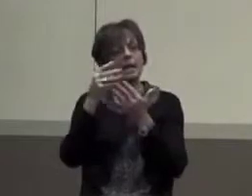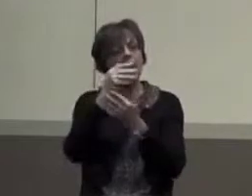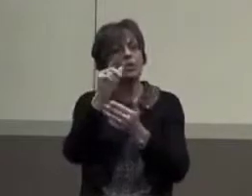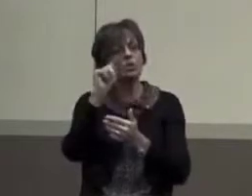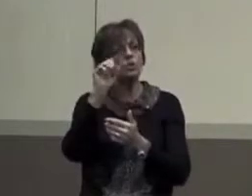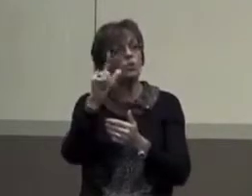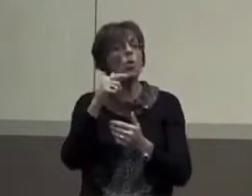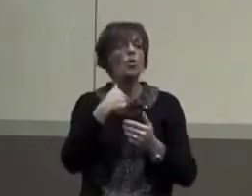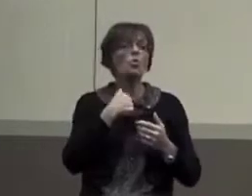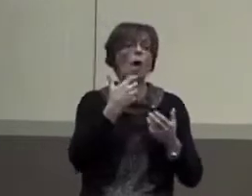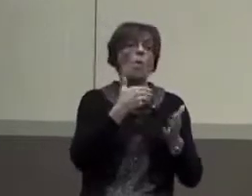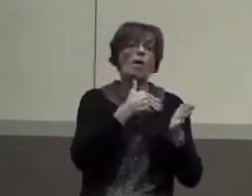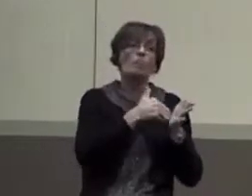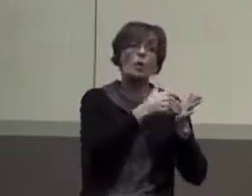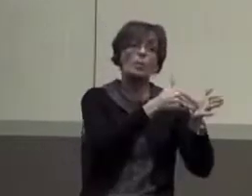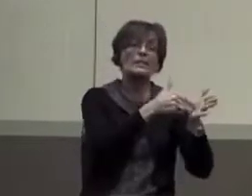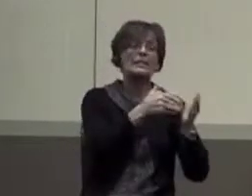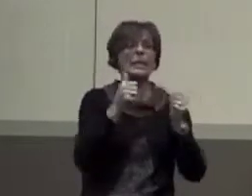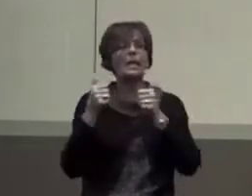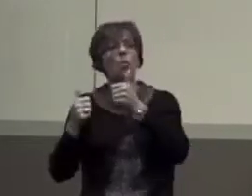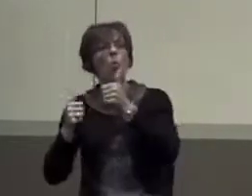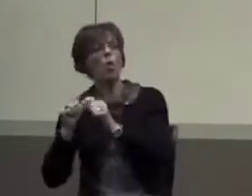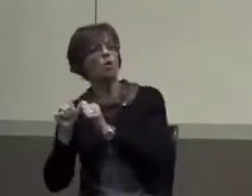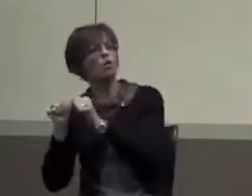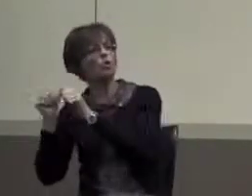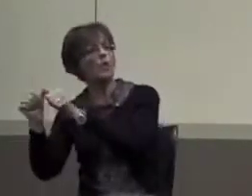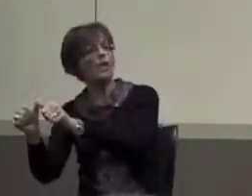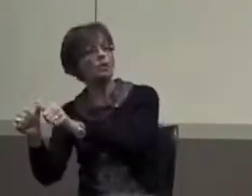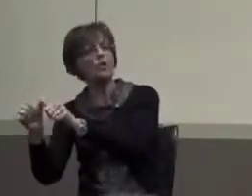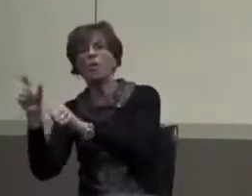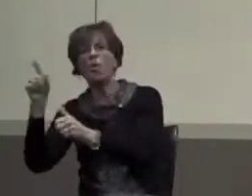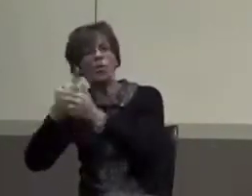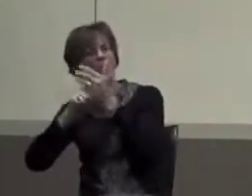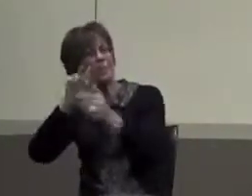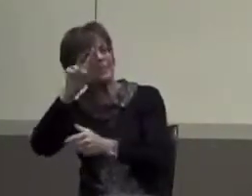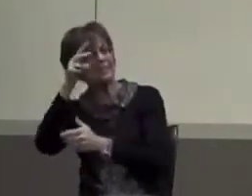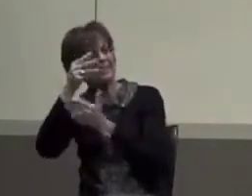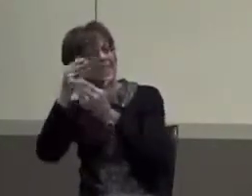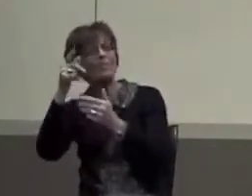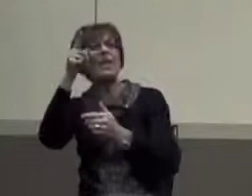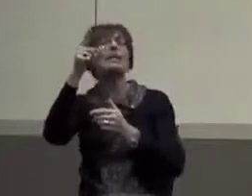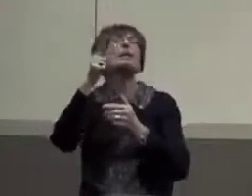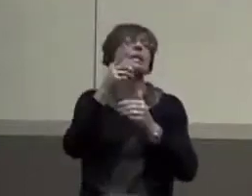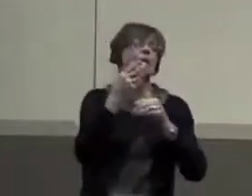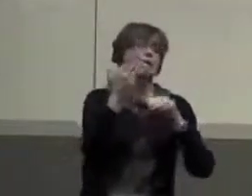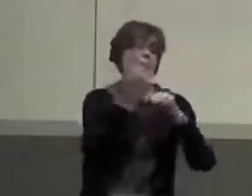duration? What was the second thing he was doing? Interrupting. Interrupting, okay.